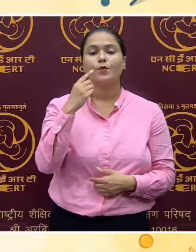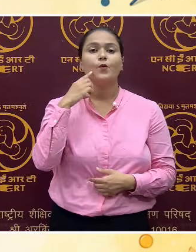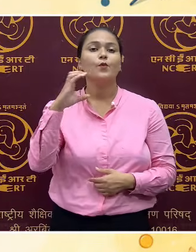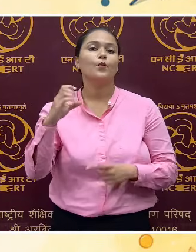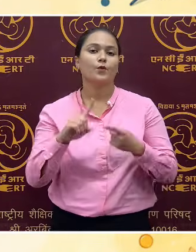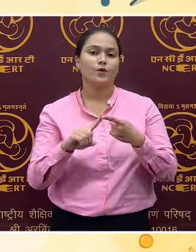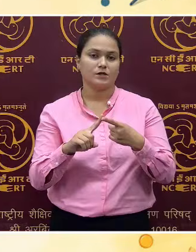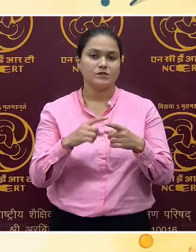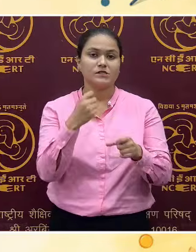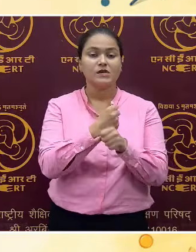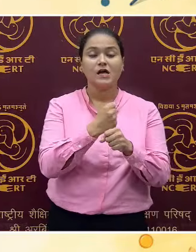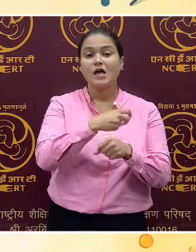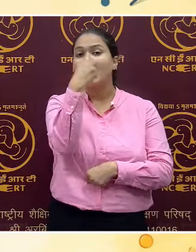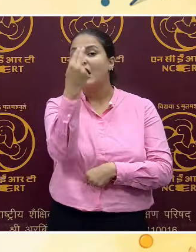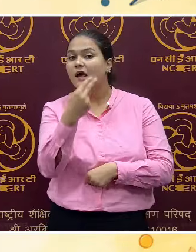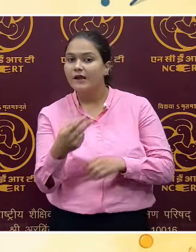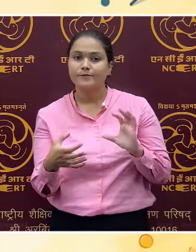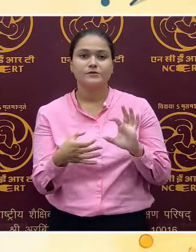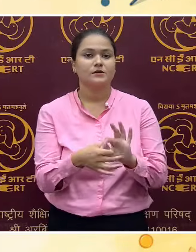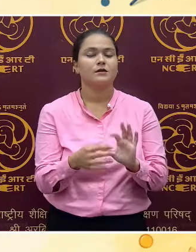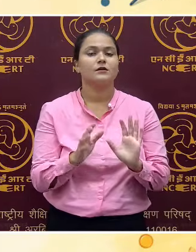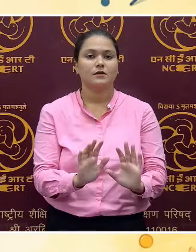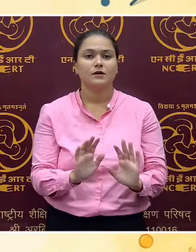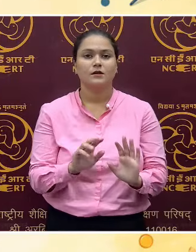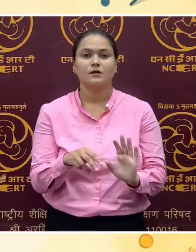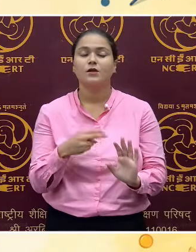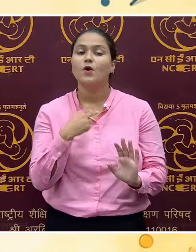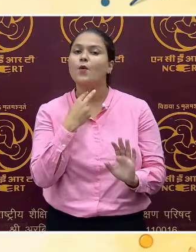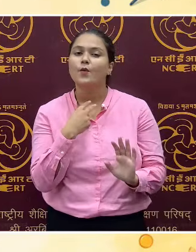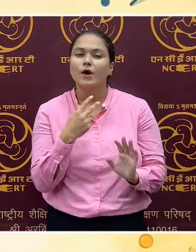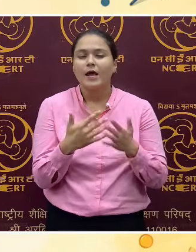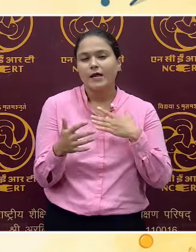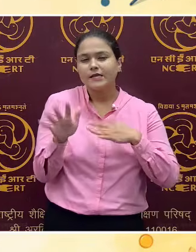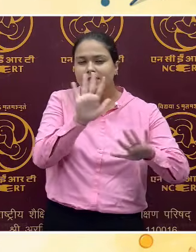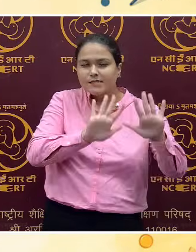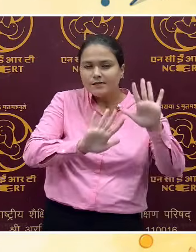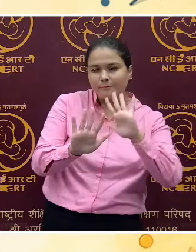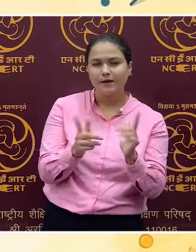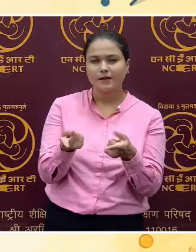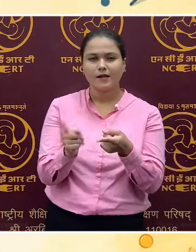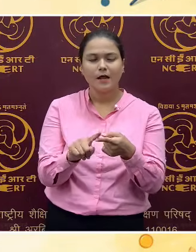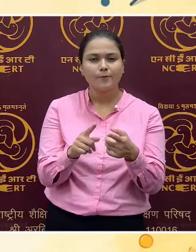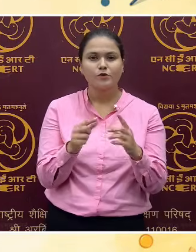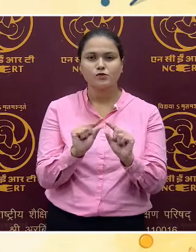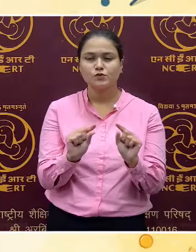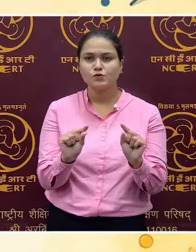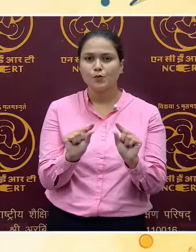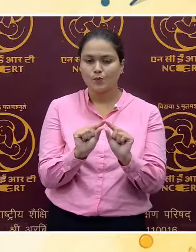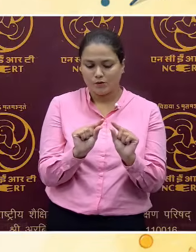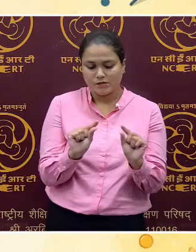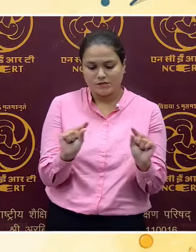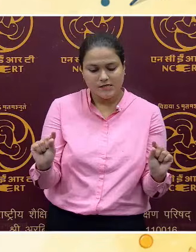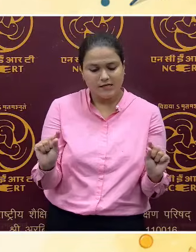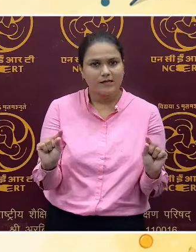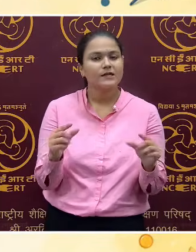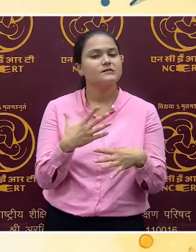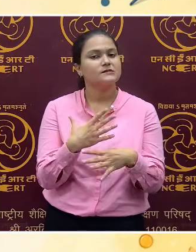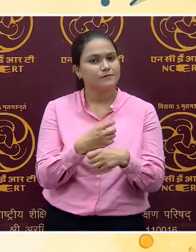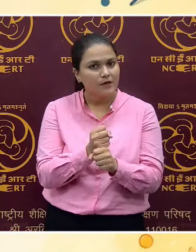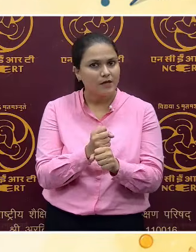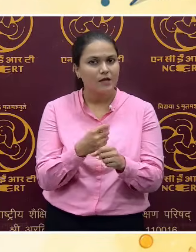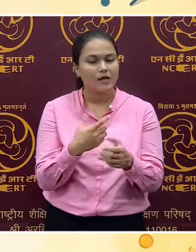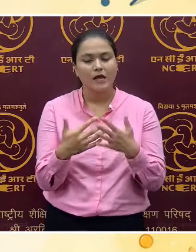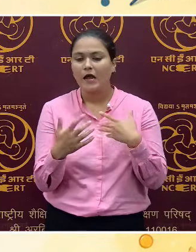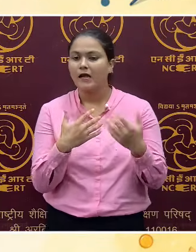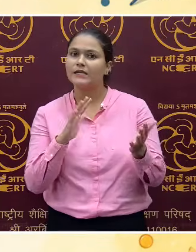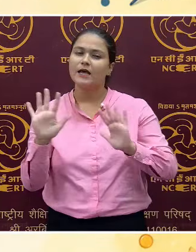contemporary English defines voice as a grammatical category which makes it possible to view the action of a sentence in